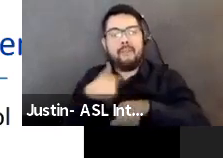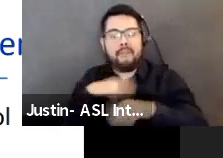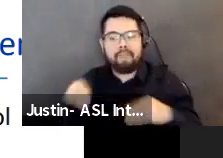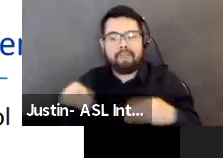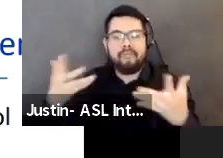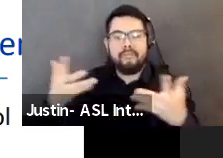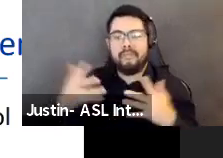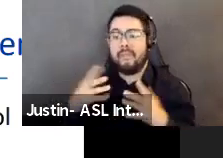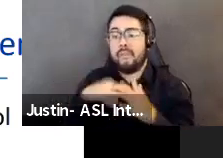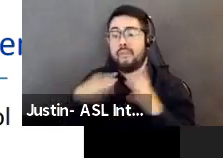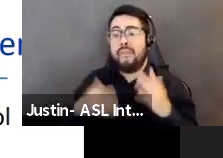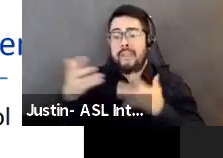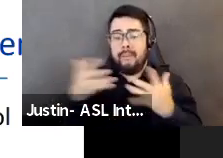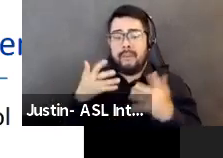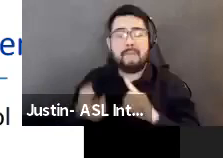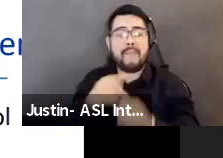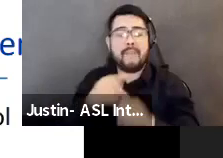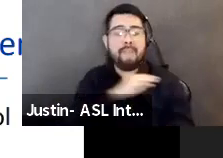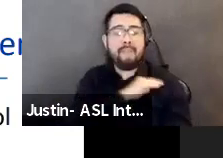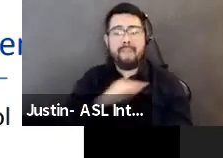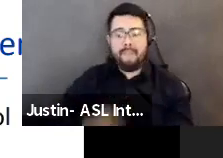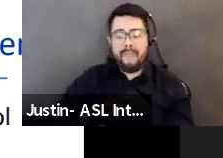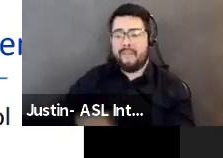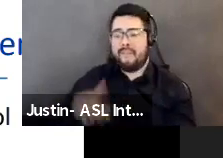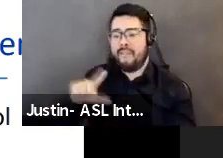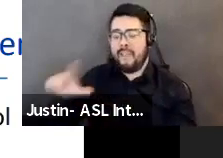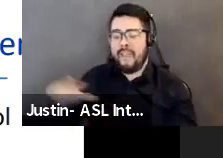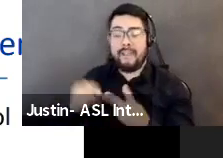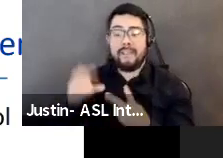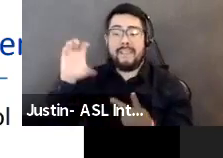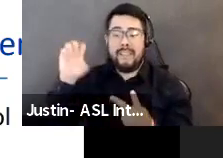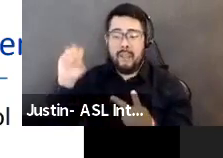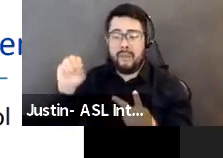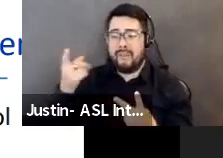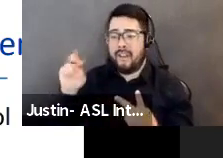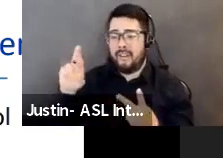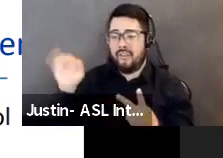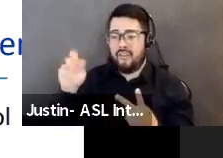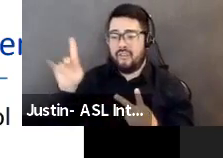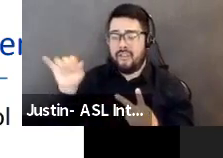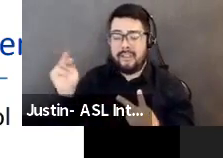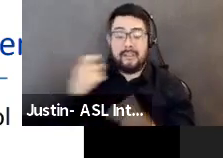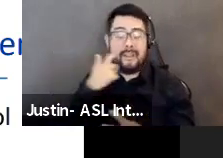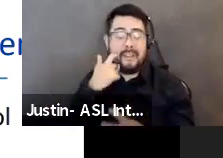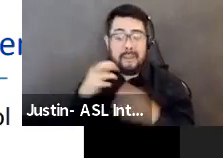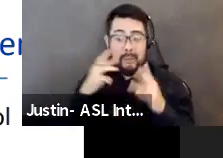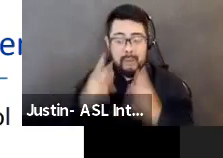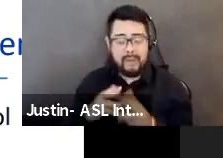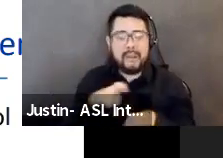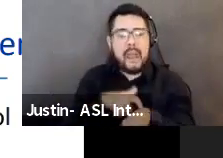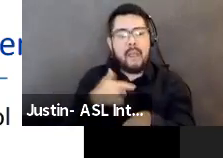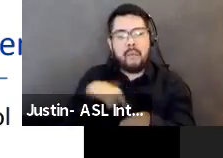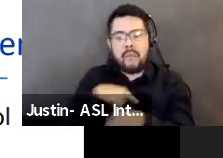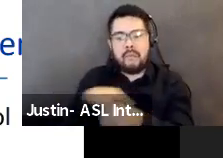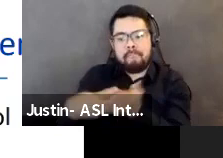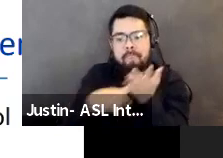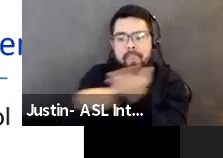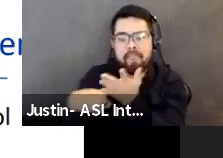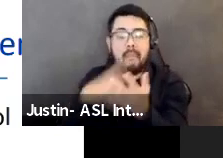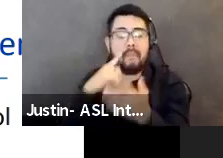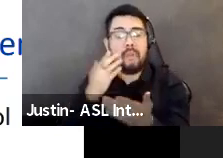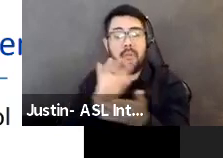under the leadership of mayor lloyd lightfoot and ceo jackson this winter we engaged in a robust community dialogue around school